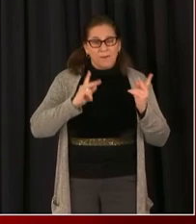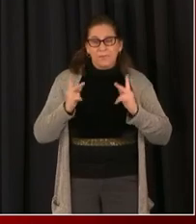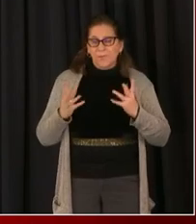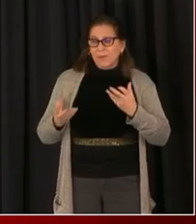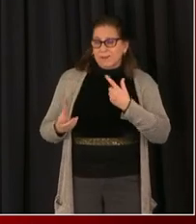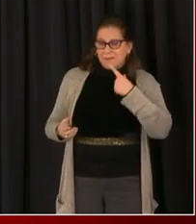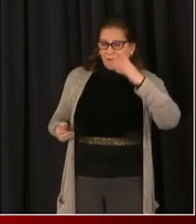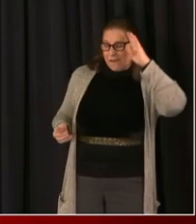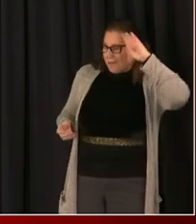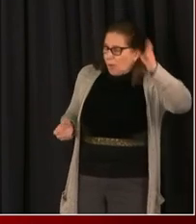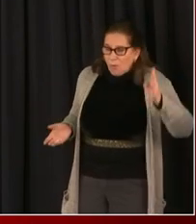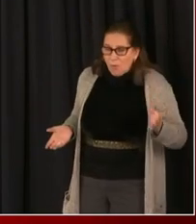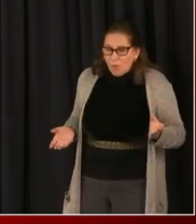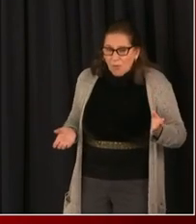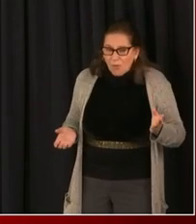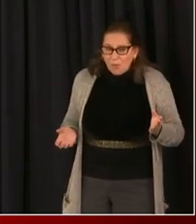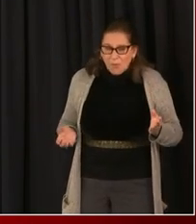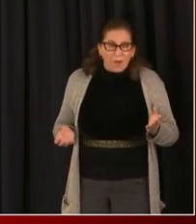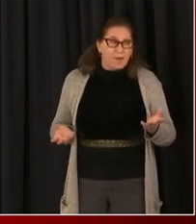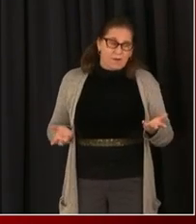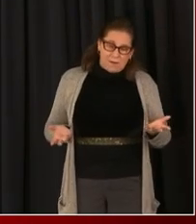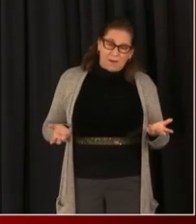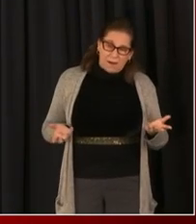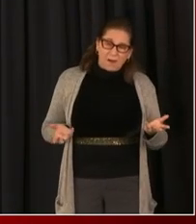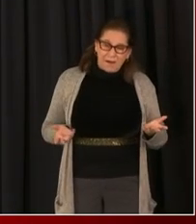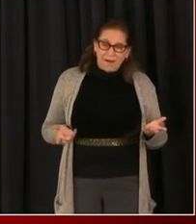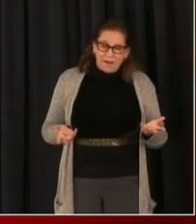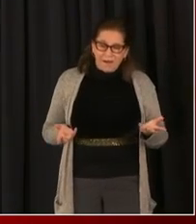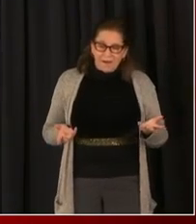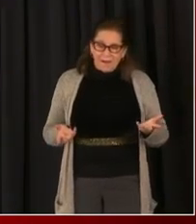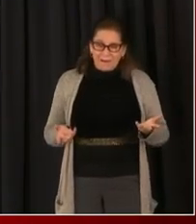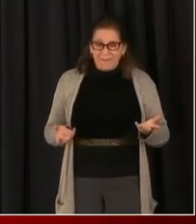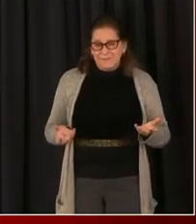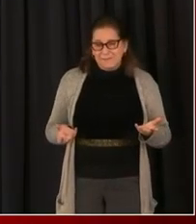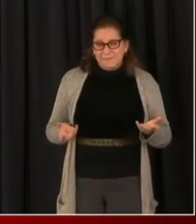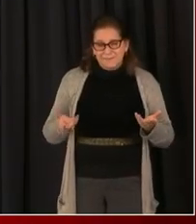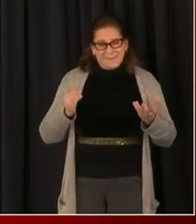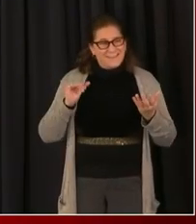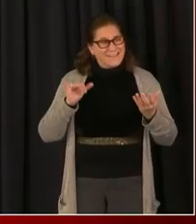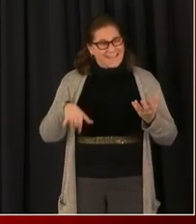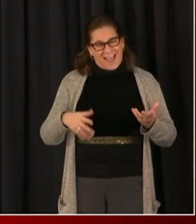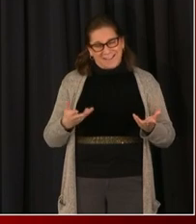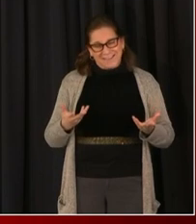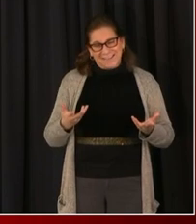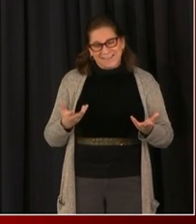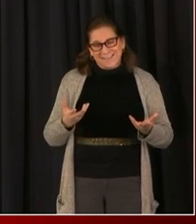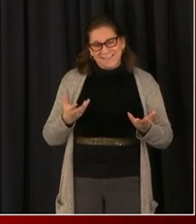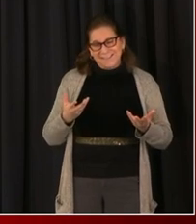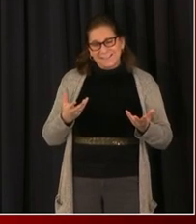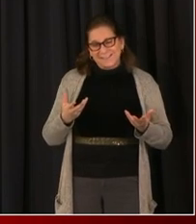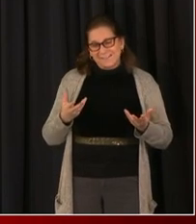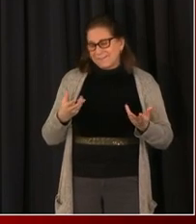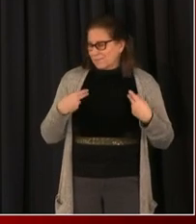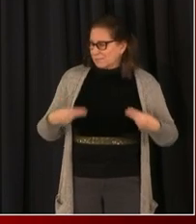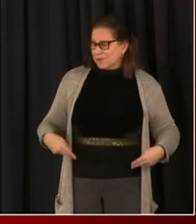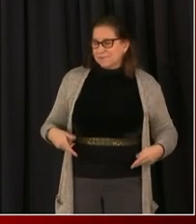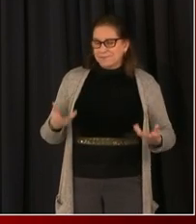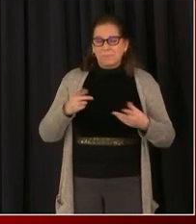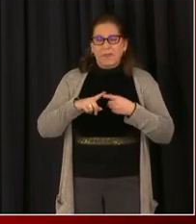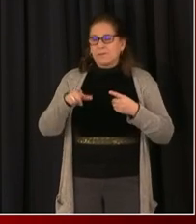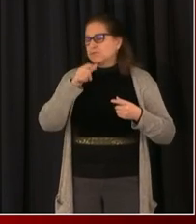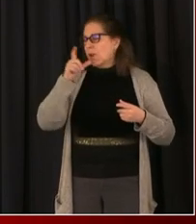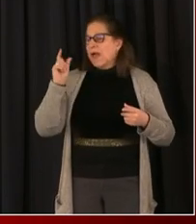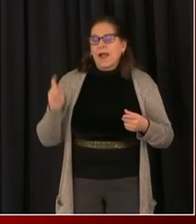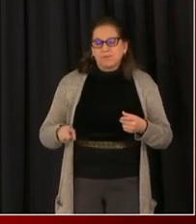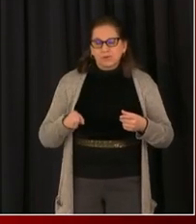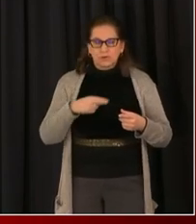in this time not to offer the same greeting you would normally offer your coworker,